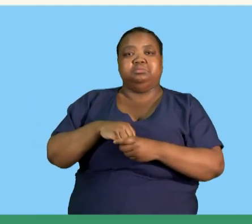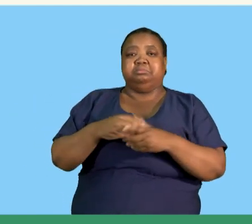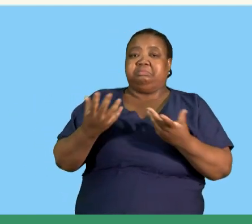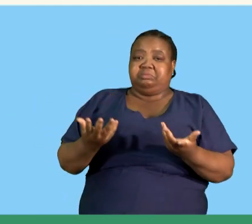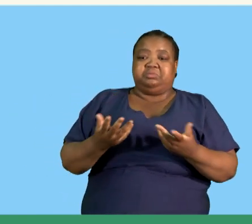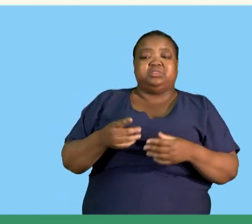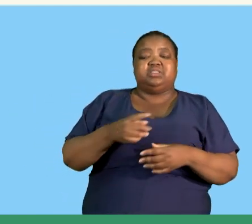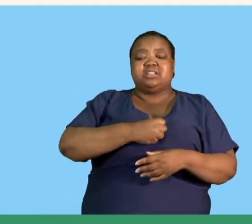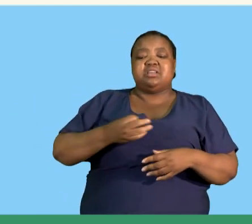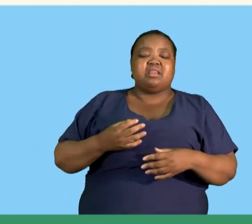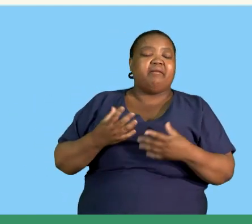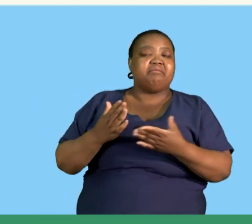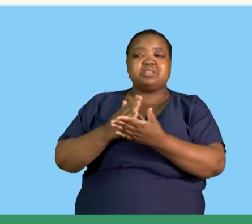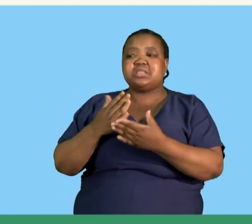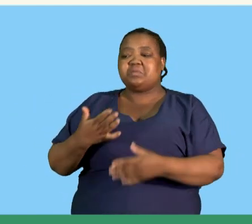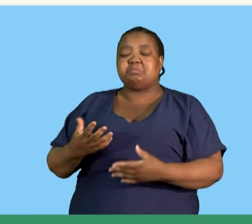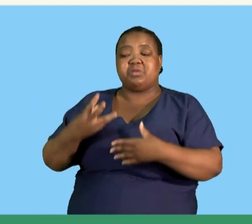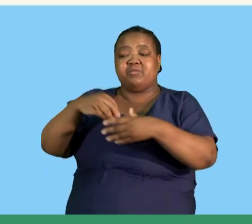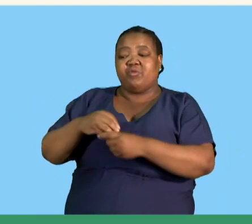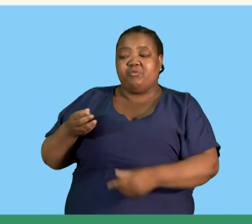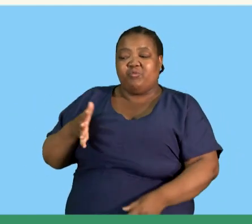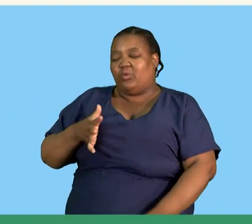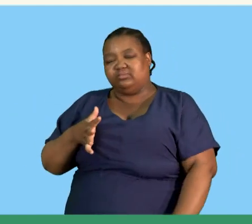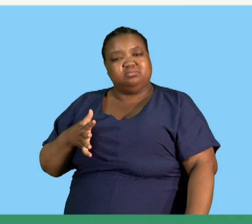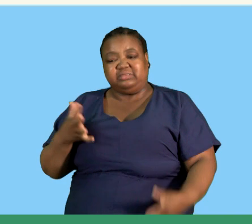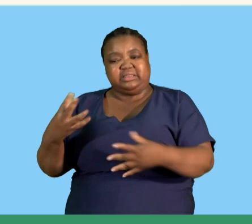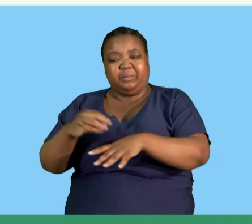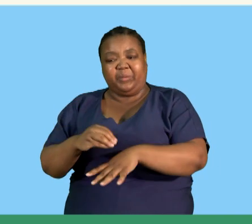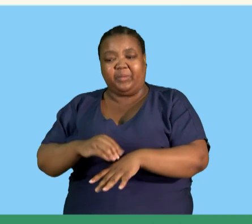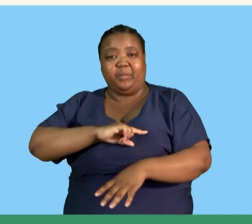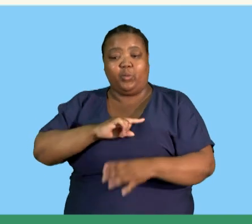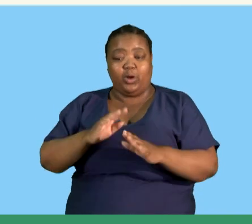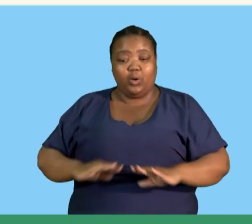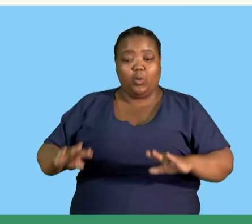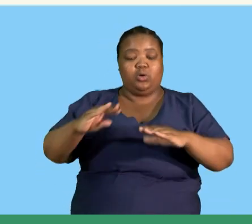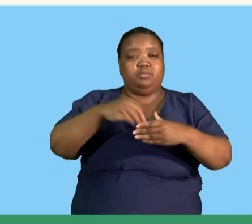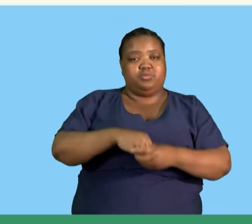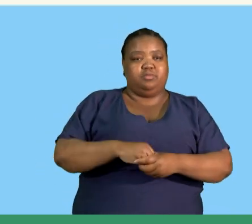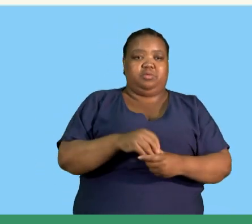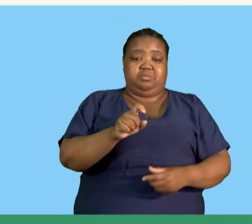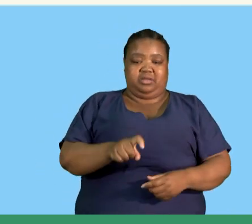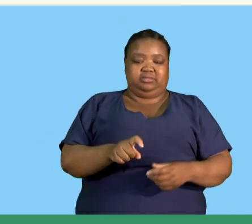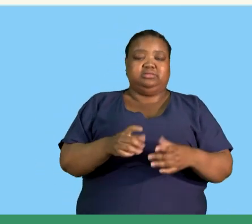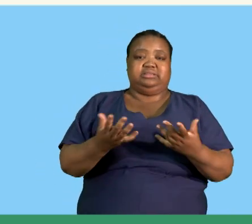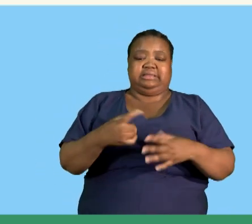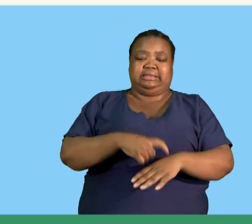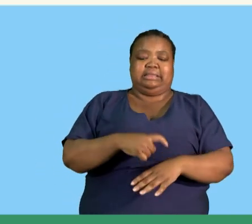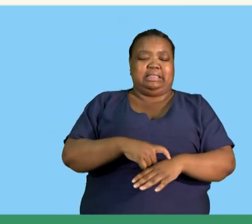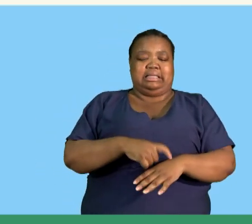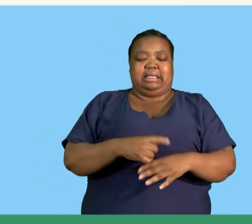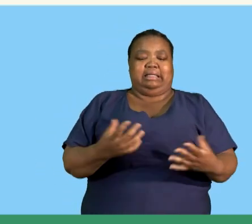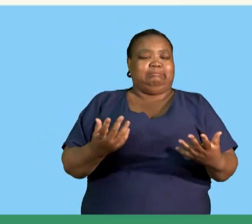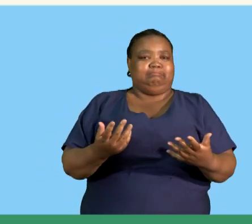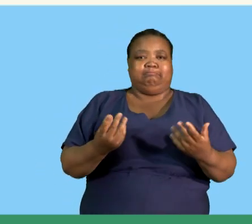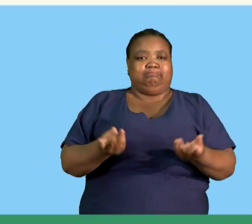So if they don't want to, it becomes a problem because everybody has to be part of this exercise. Right, it is time consuming